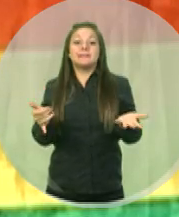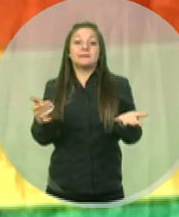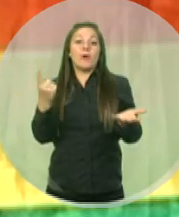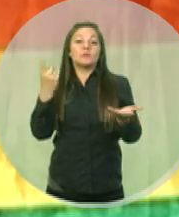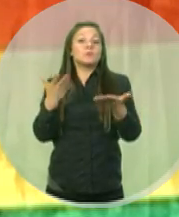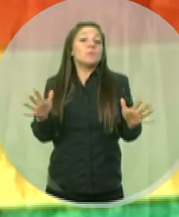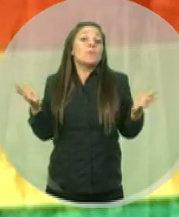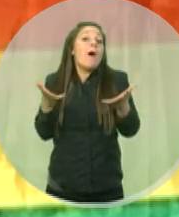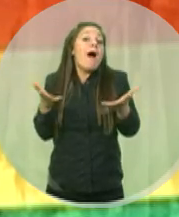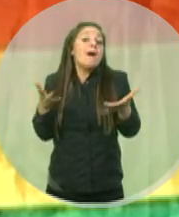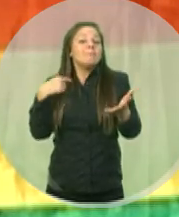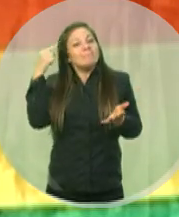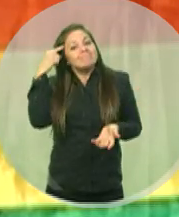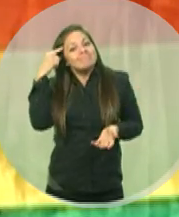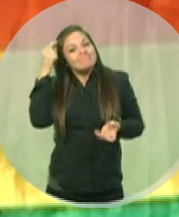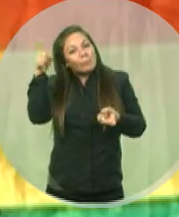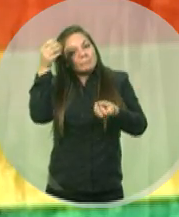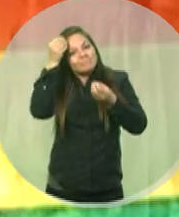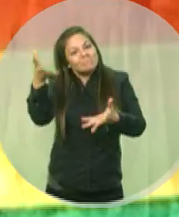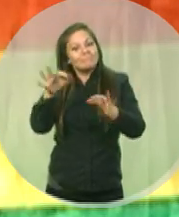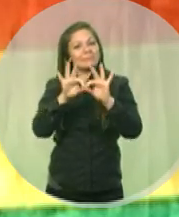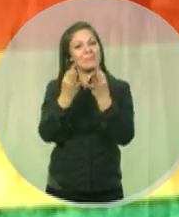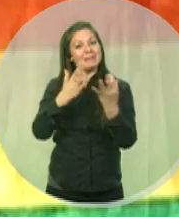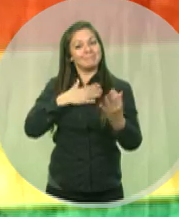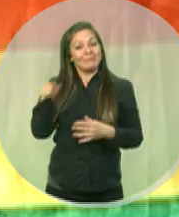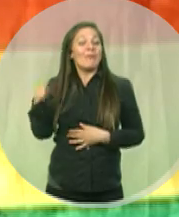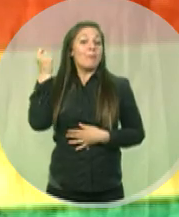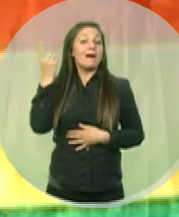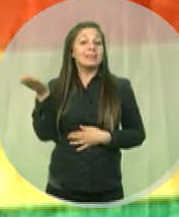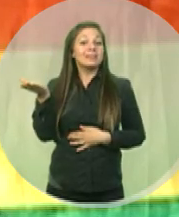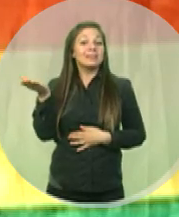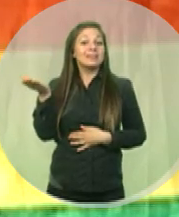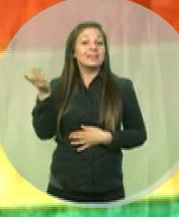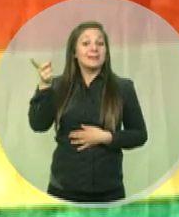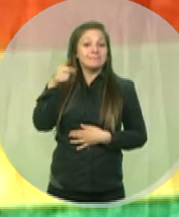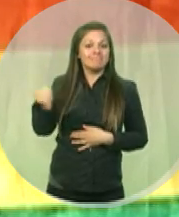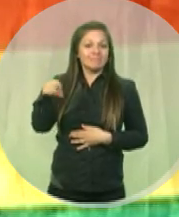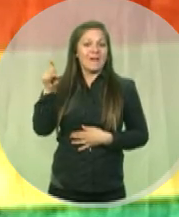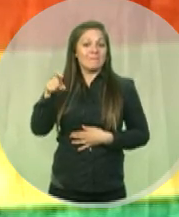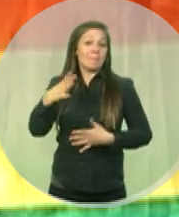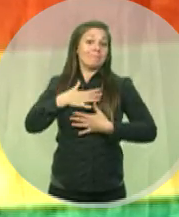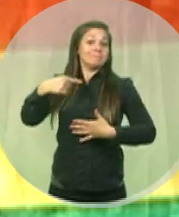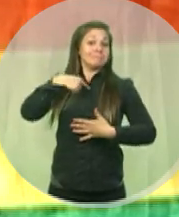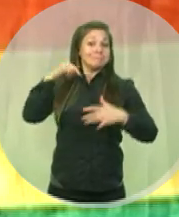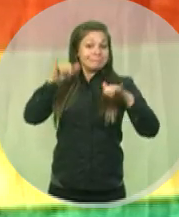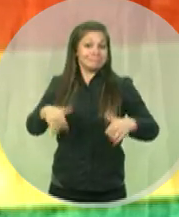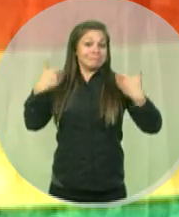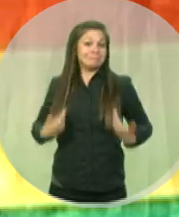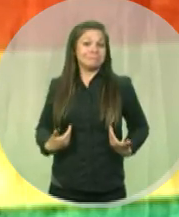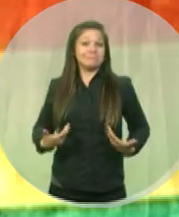the message I had gotten growing up, they would have to love me as I am,